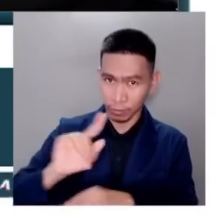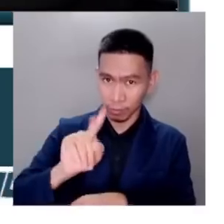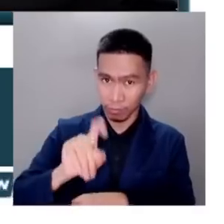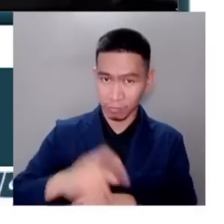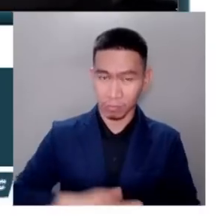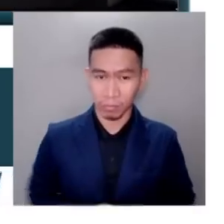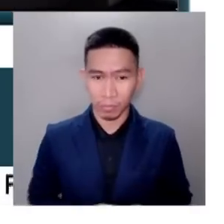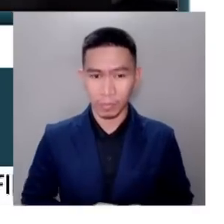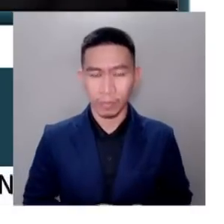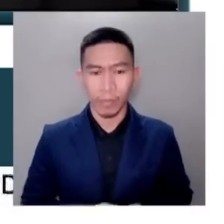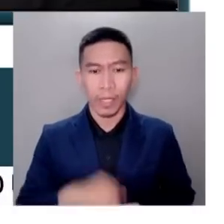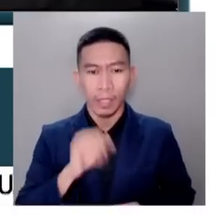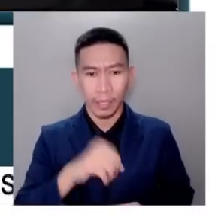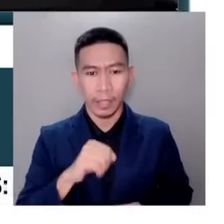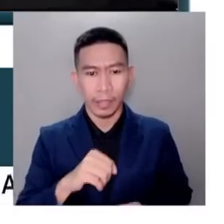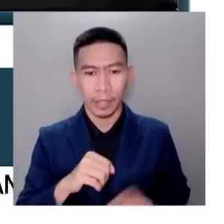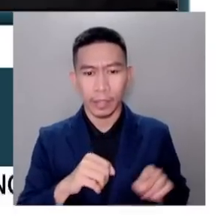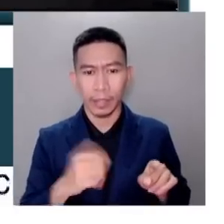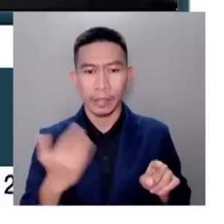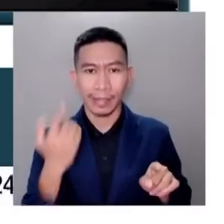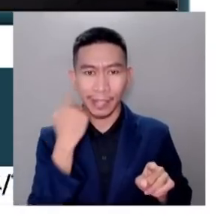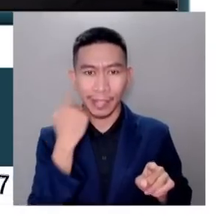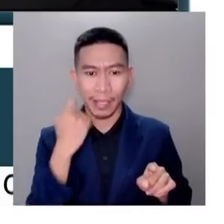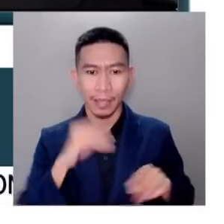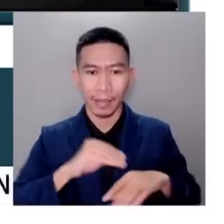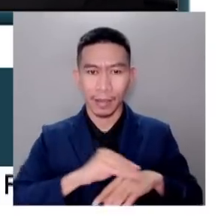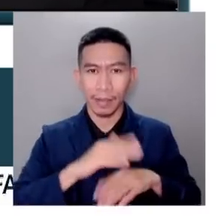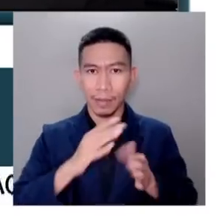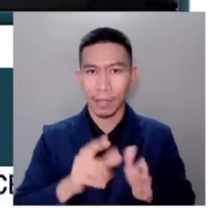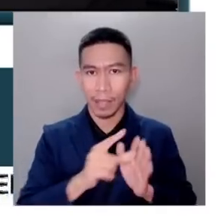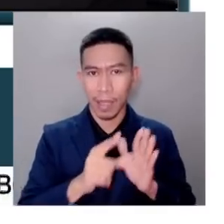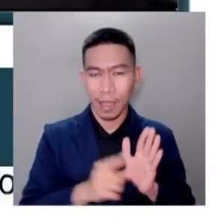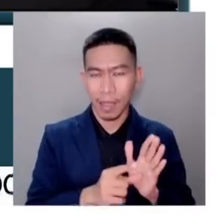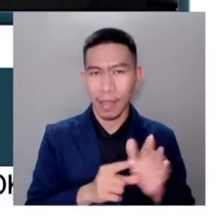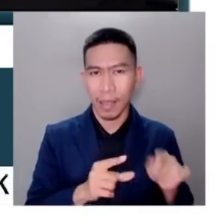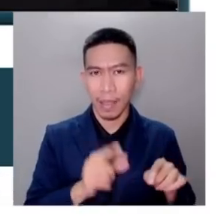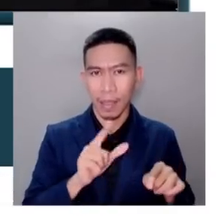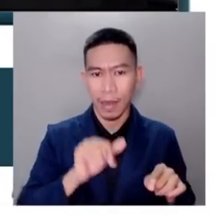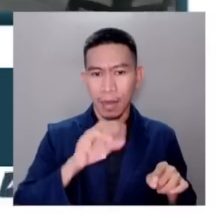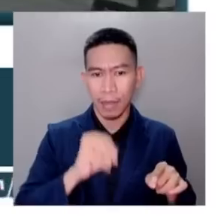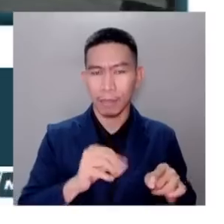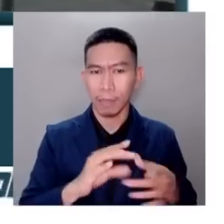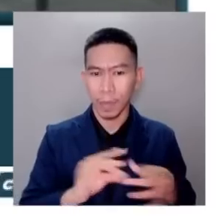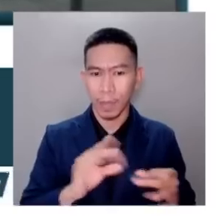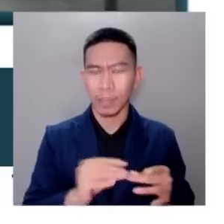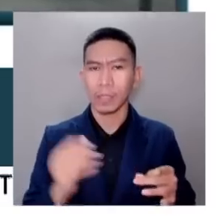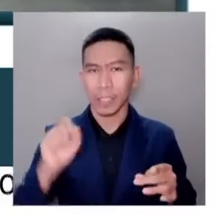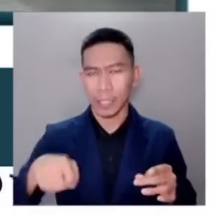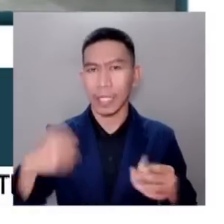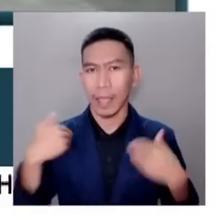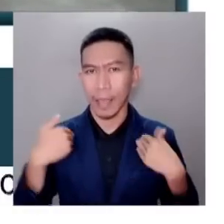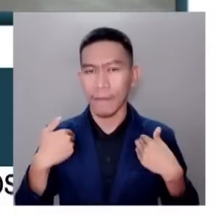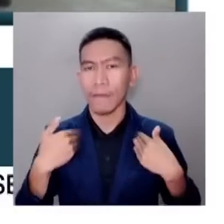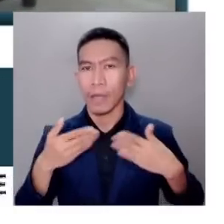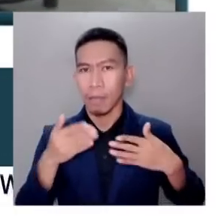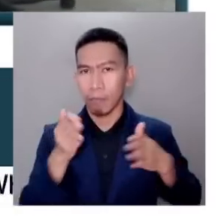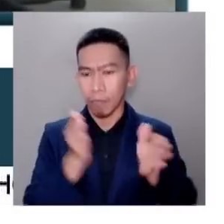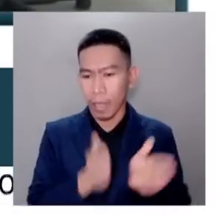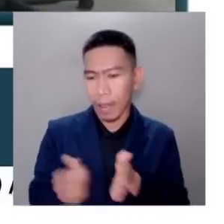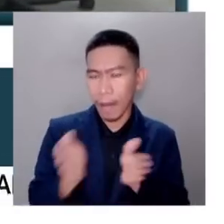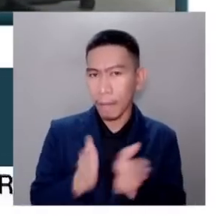You've heard our chief counsel, Francis Lim, talk about this. He certainly lined up a legal strategy that will take